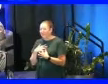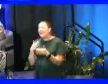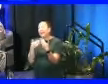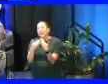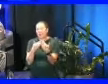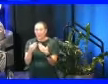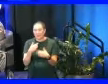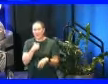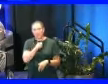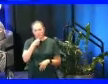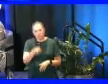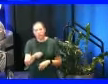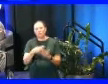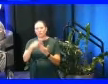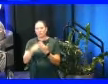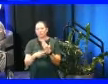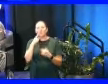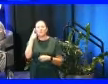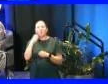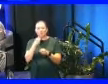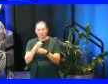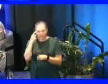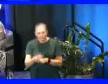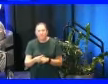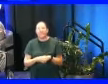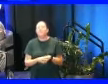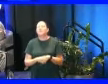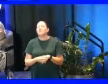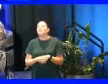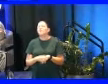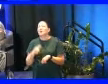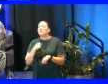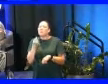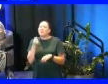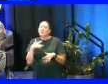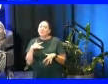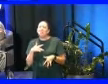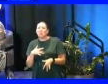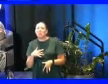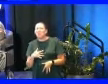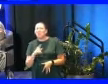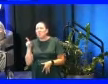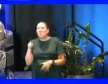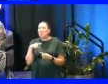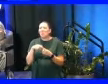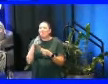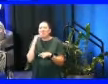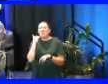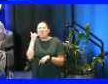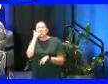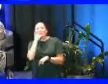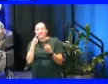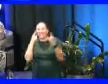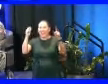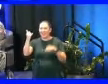Anyway, I ended up in the program for a year and a half. And I was getting a little down because I was like, well, when is they gonna call me? So finally I got the